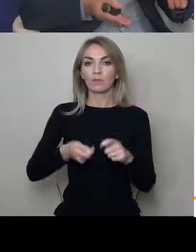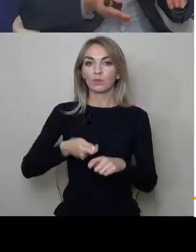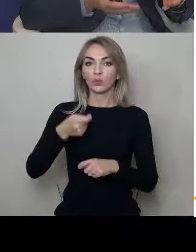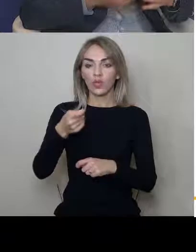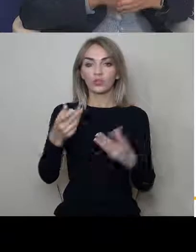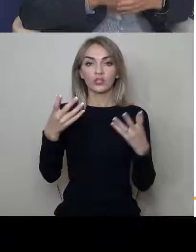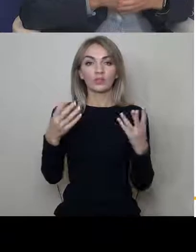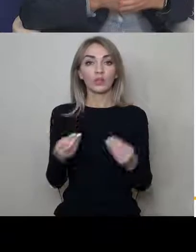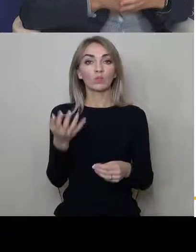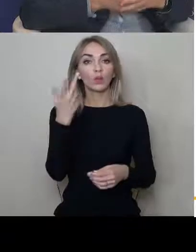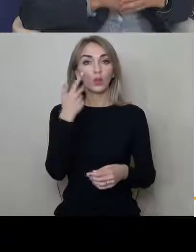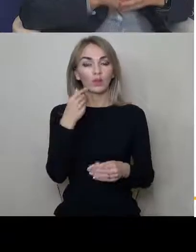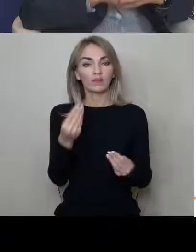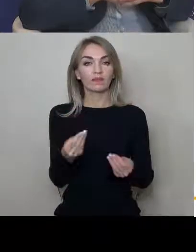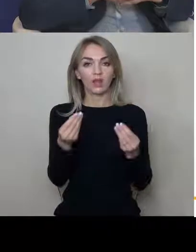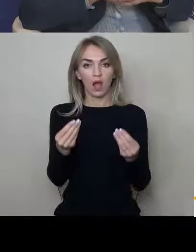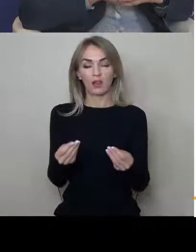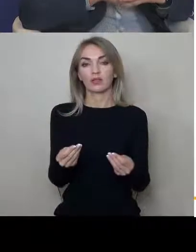Actually,